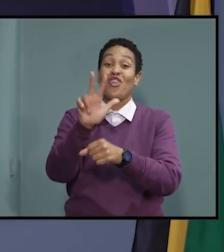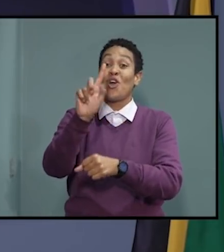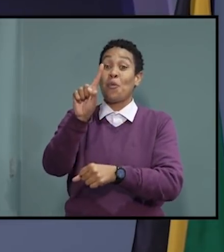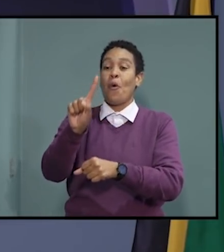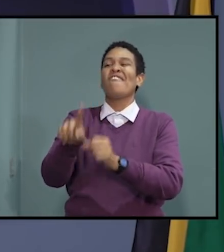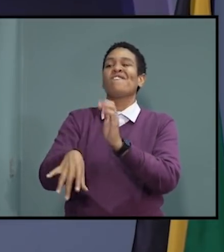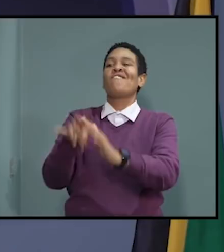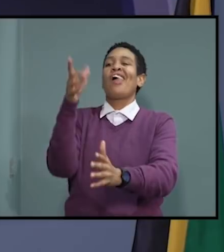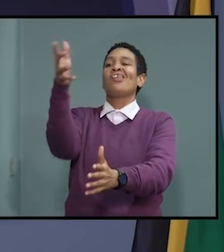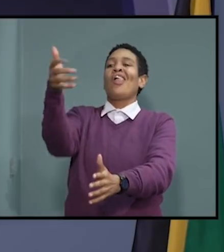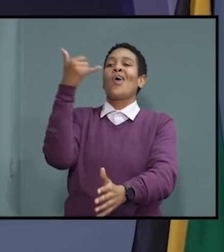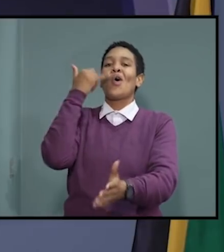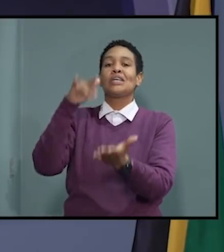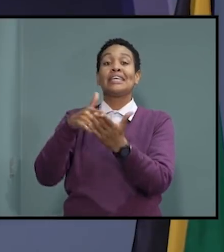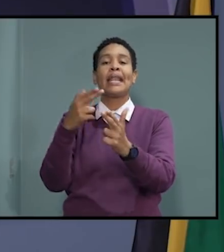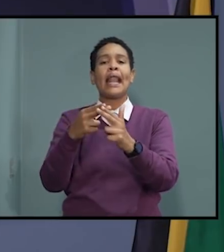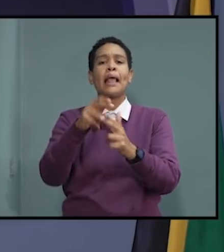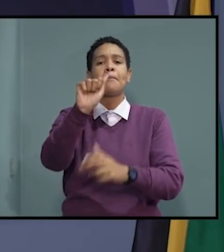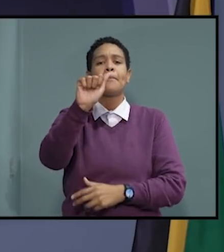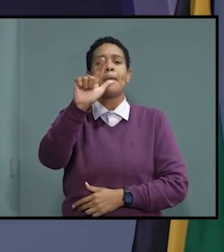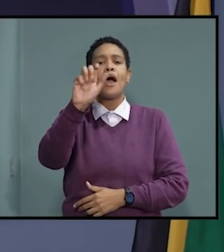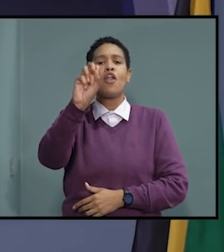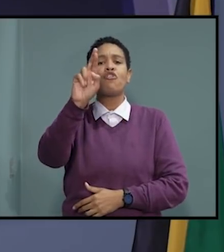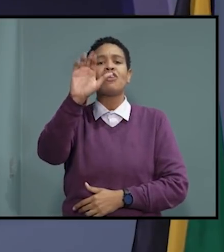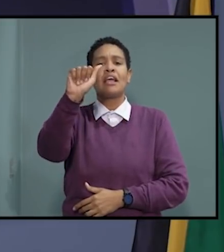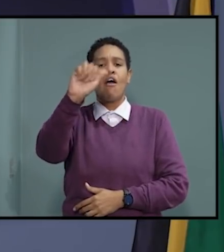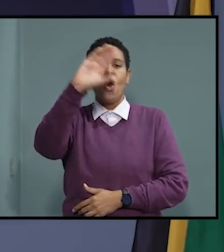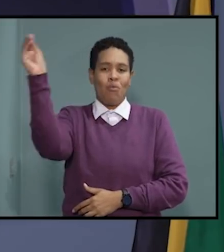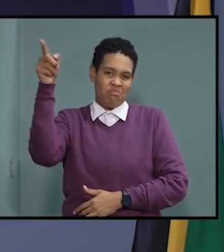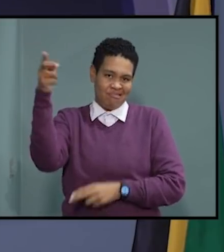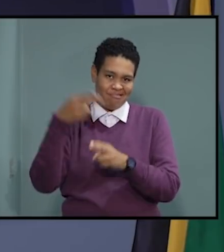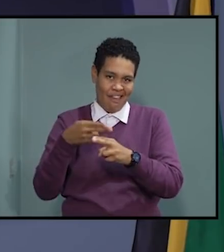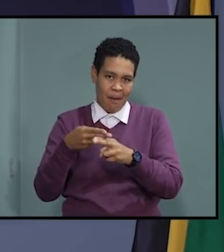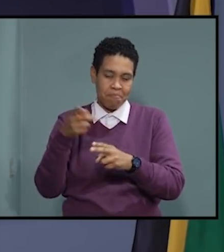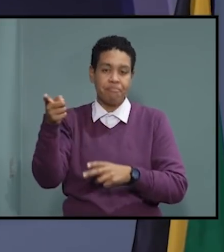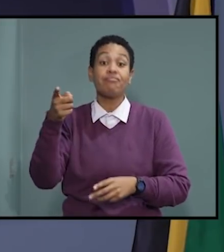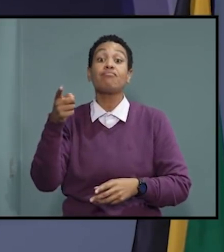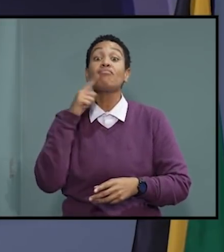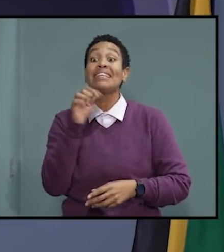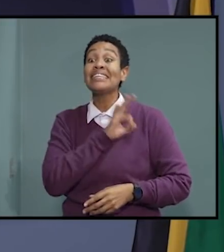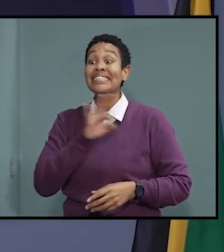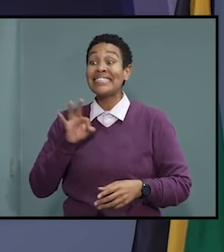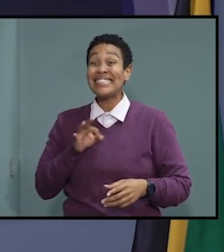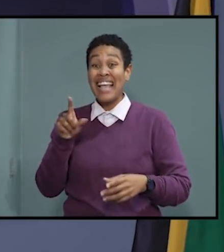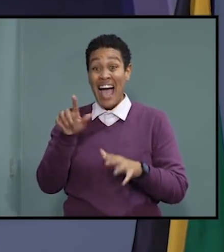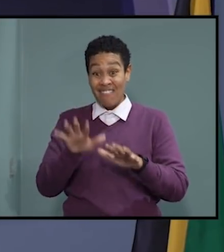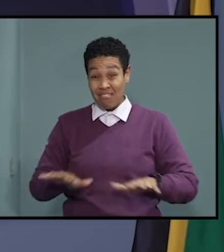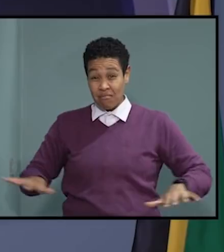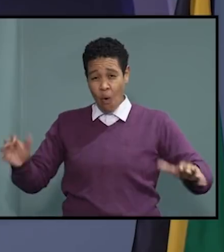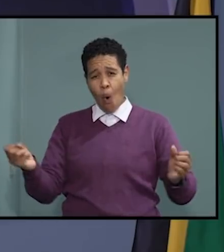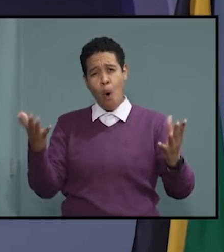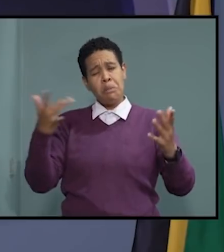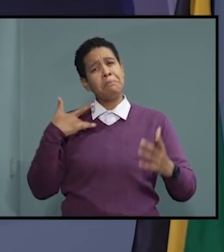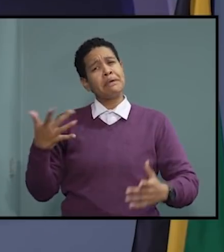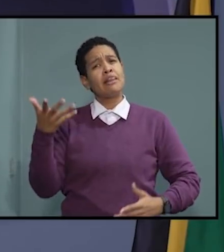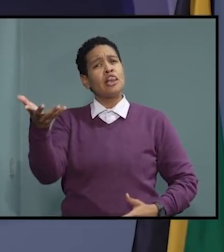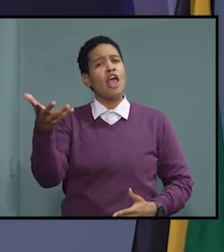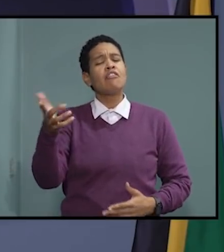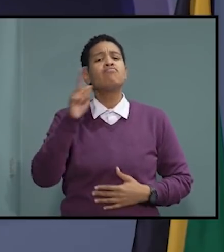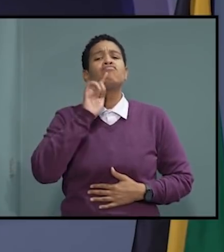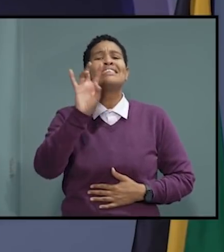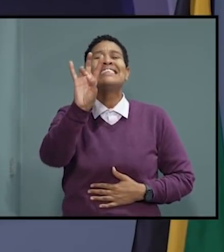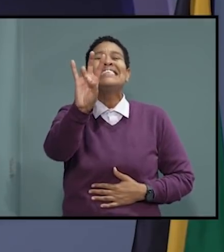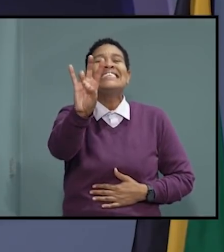Olorica Intervention. This facility has a staff complement based on the staff registry of some